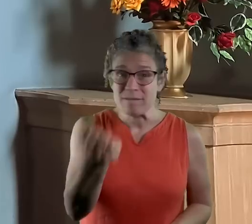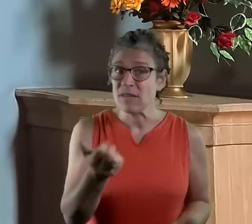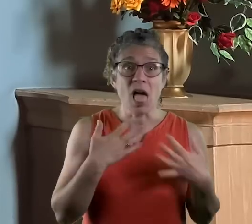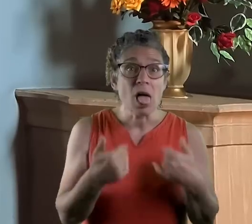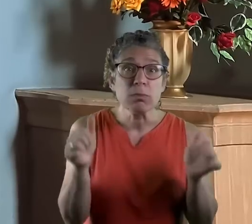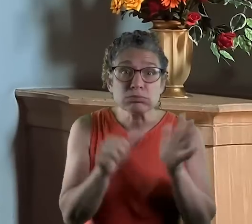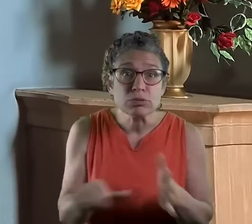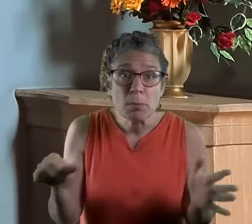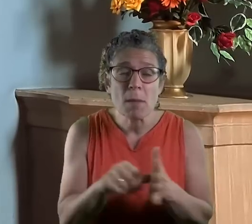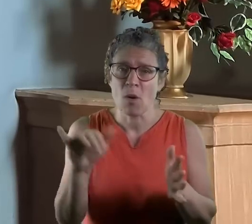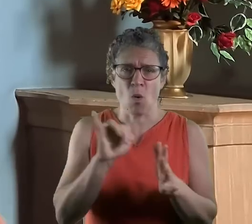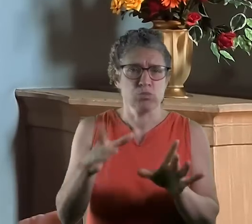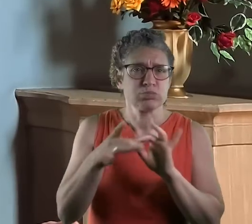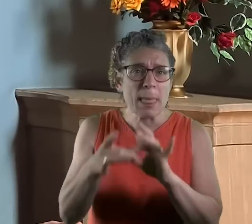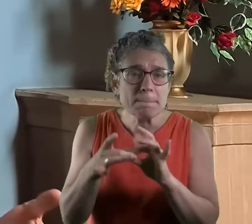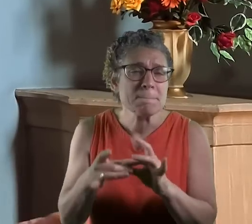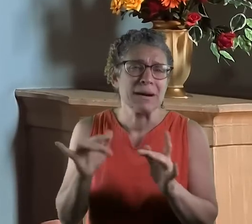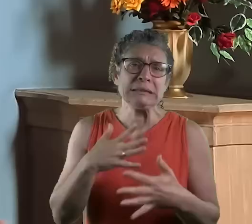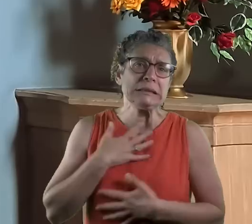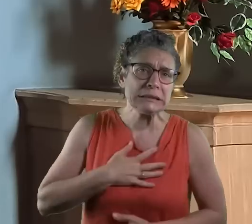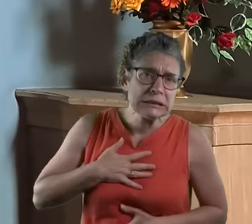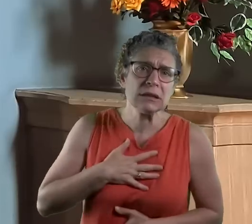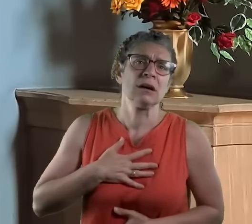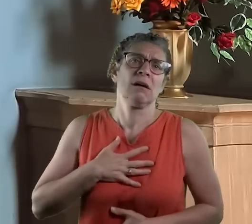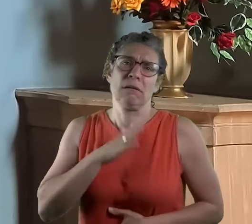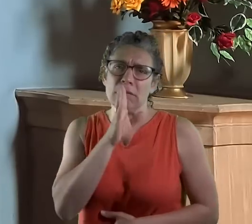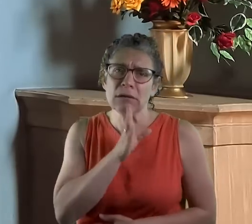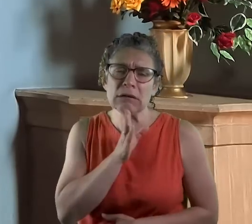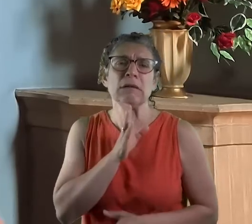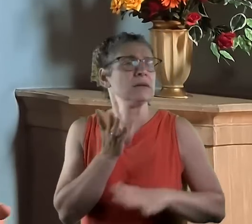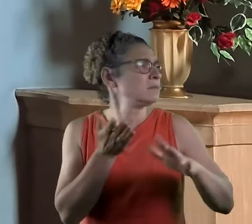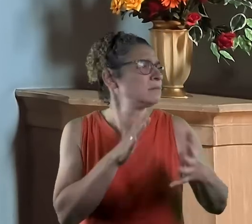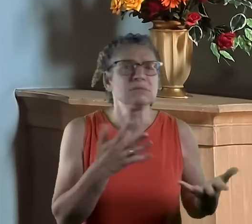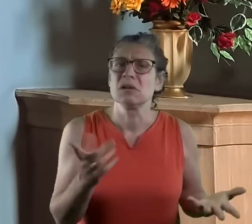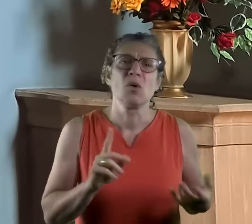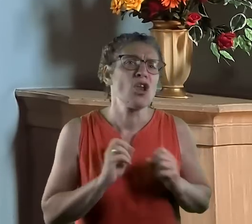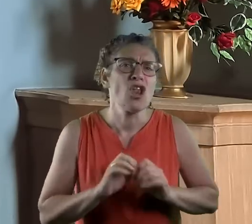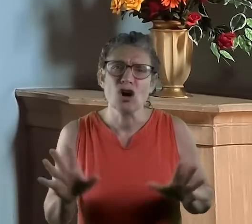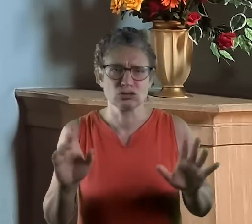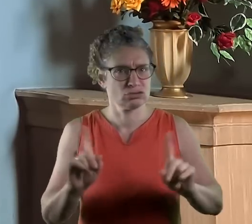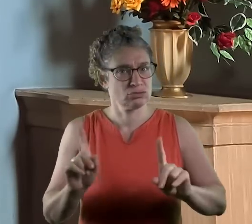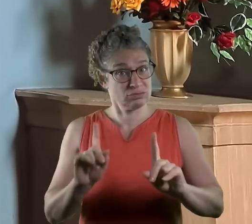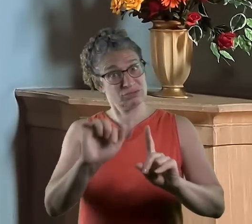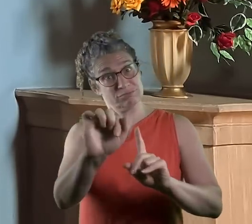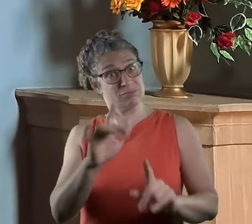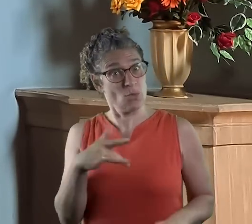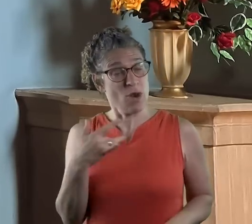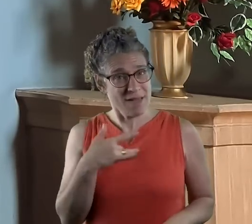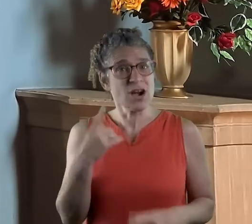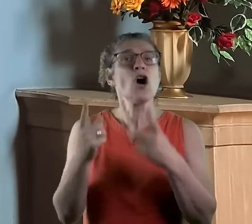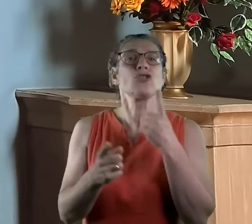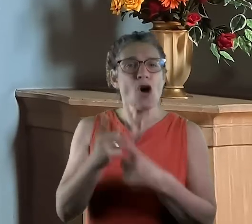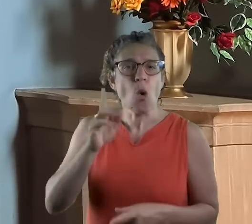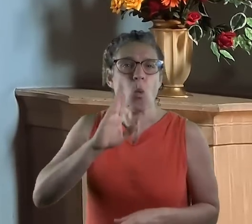our own with health or with relationships or grief or loss. Whatever we are facing out there in the world,